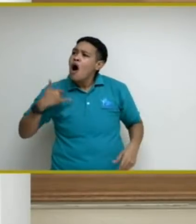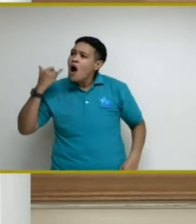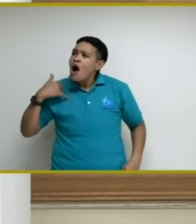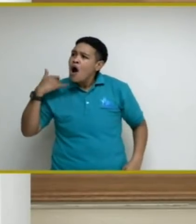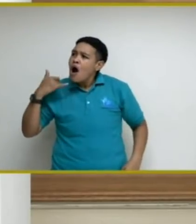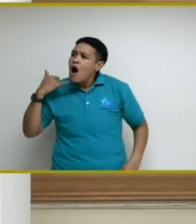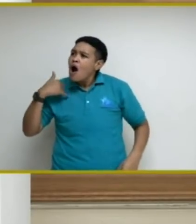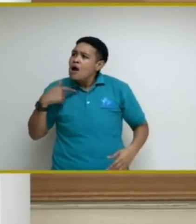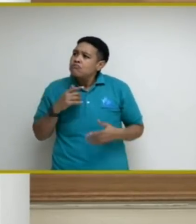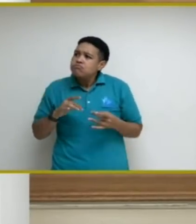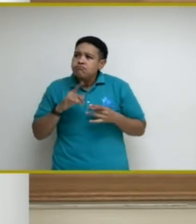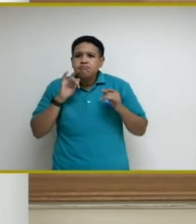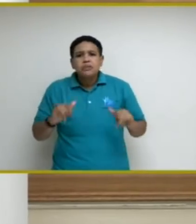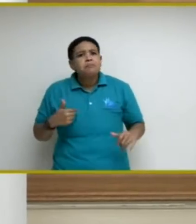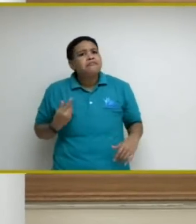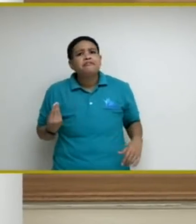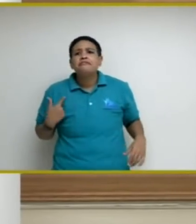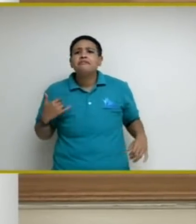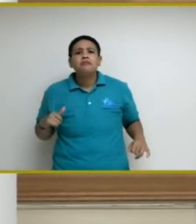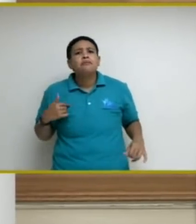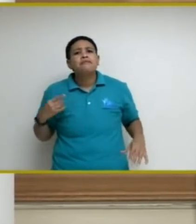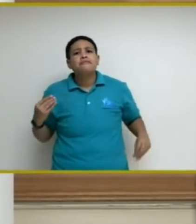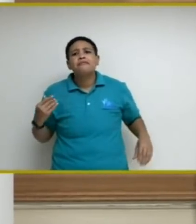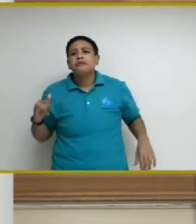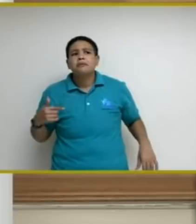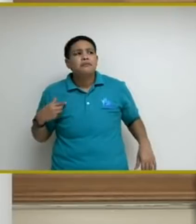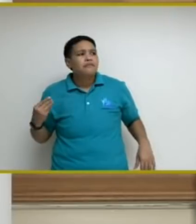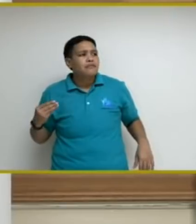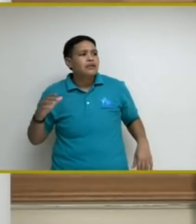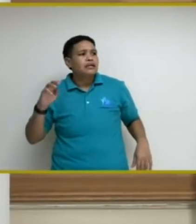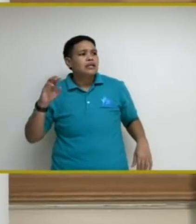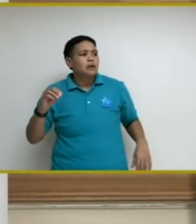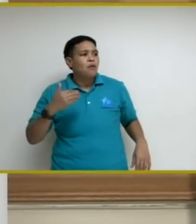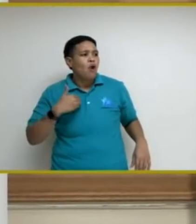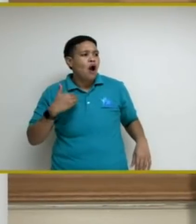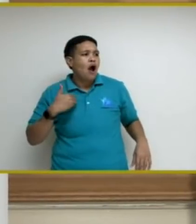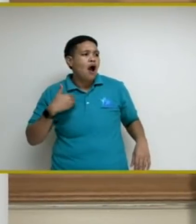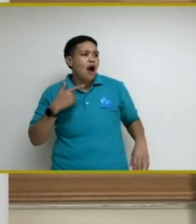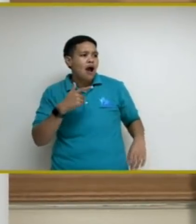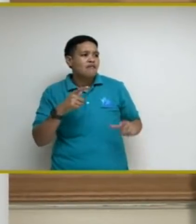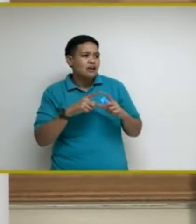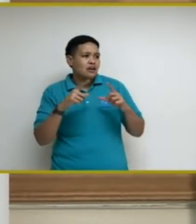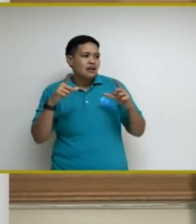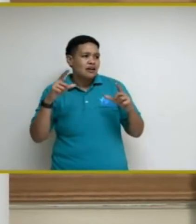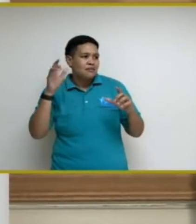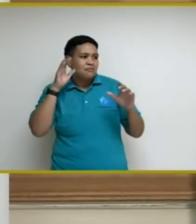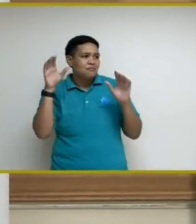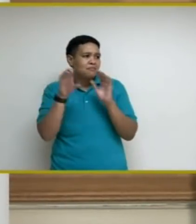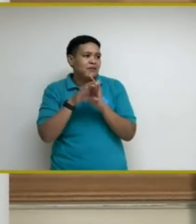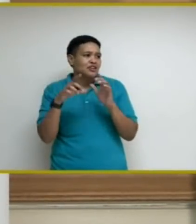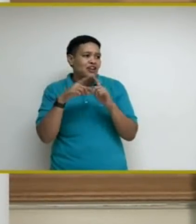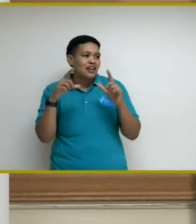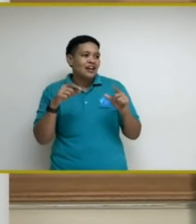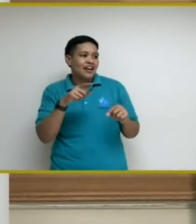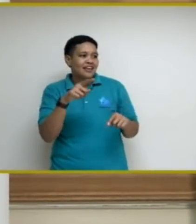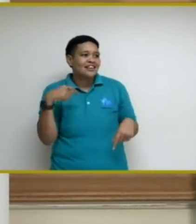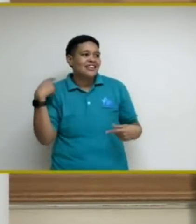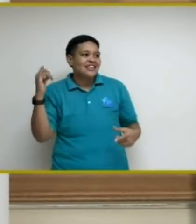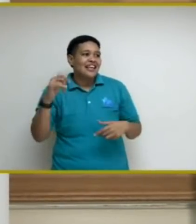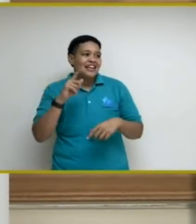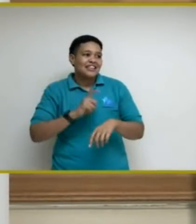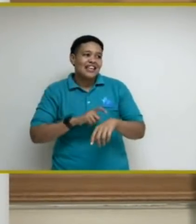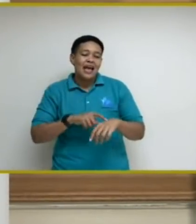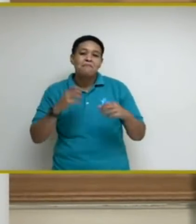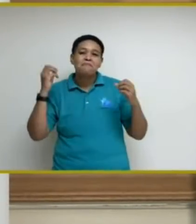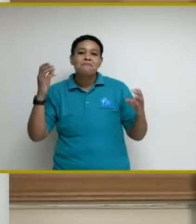me sharing details. And the CMO does have a copy of the card, Minister, a copy of the picture of the card. Since then, a number of other